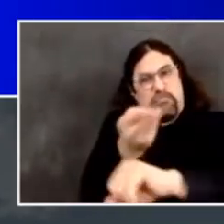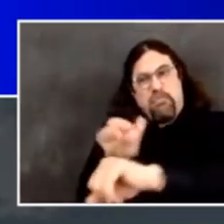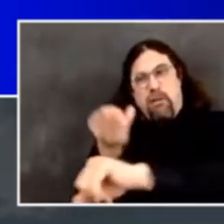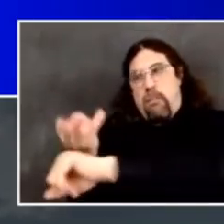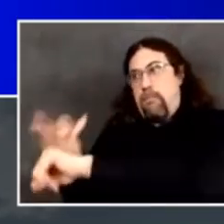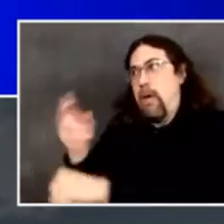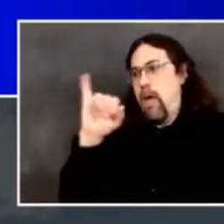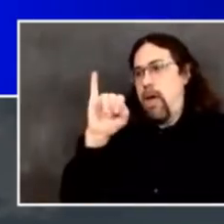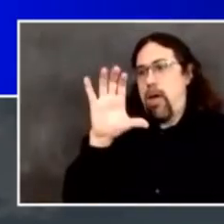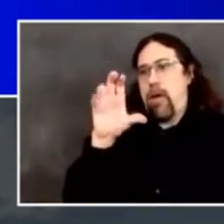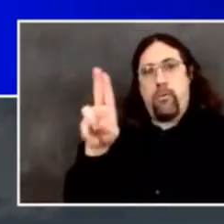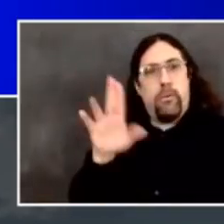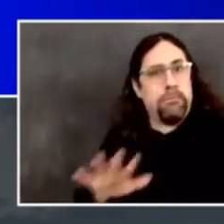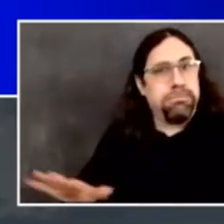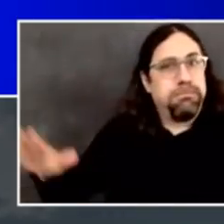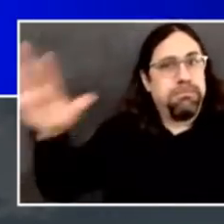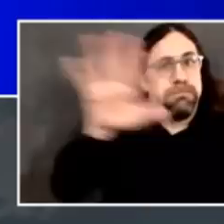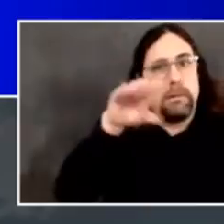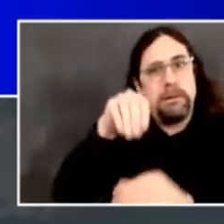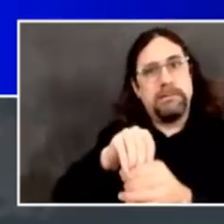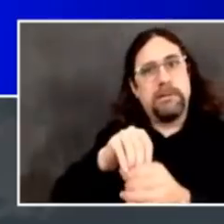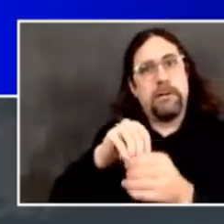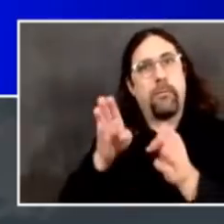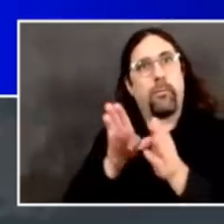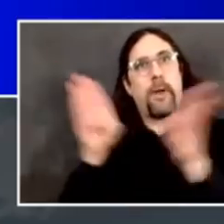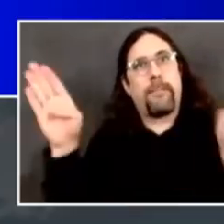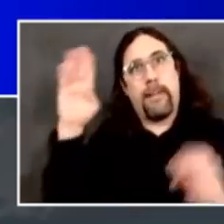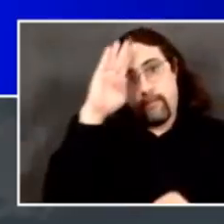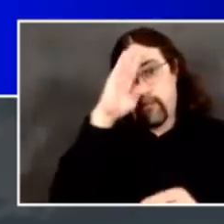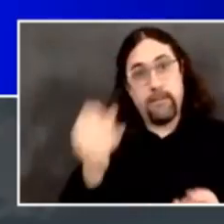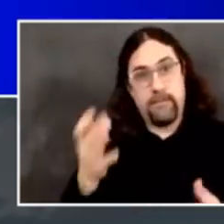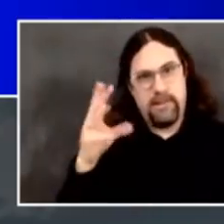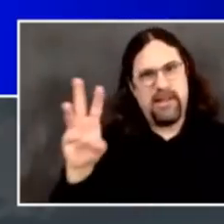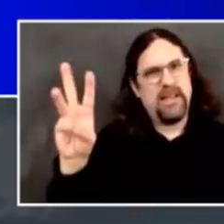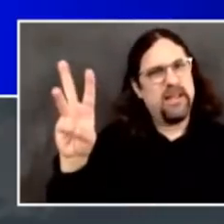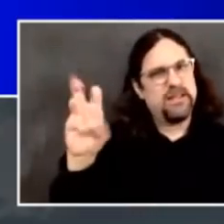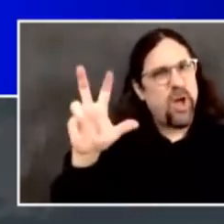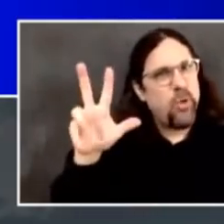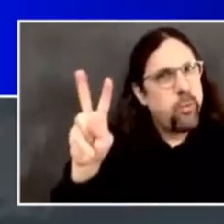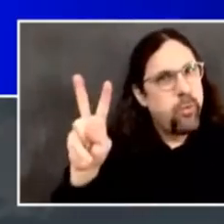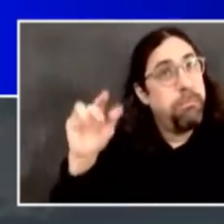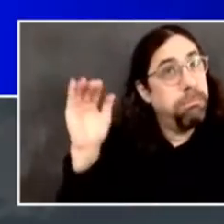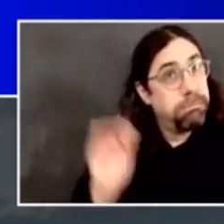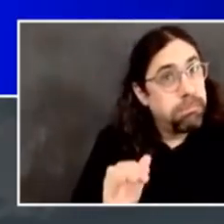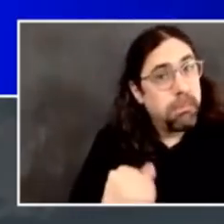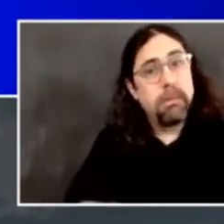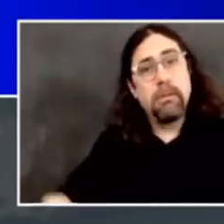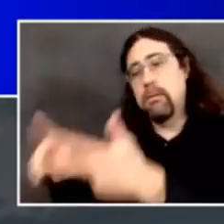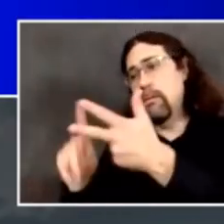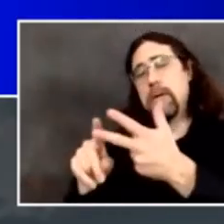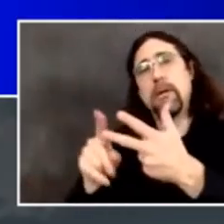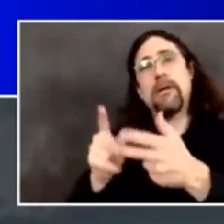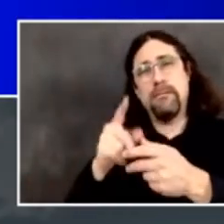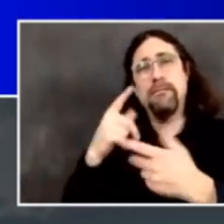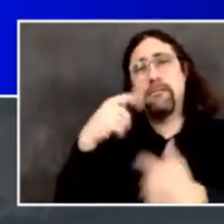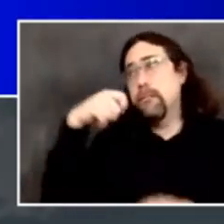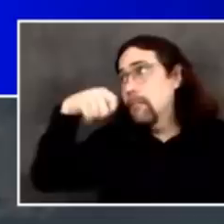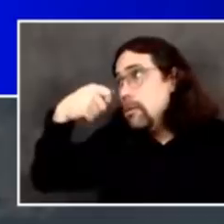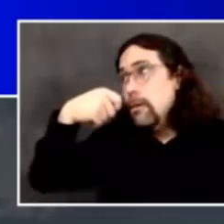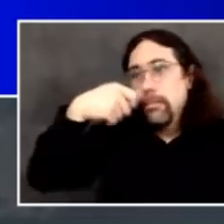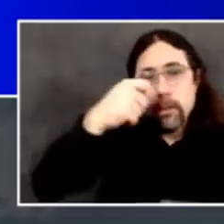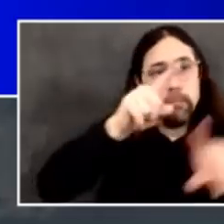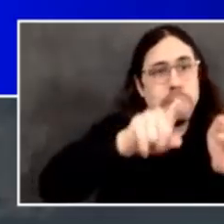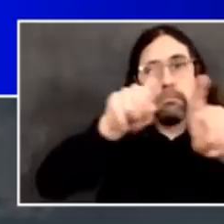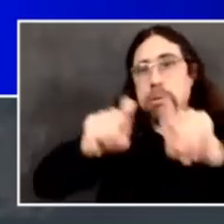for COVID-19 citywide down from 20% to 17%, an excellent day. All